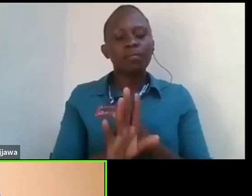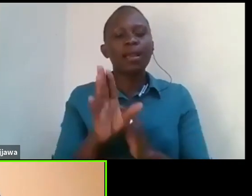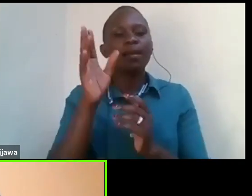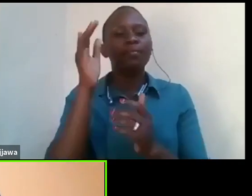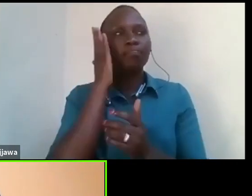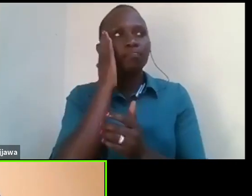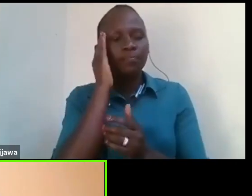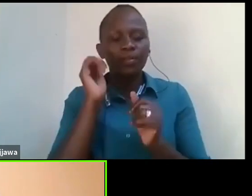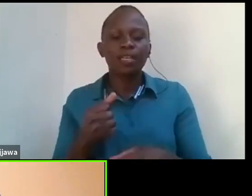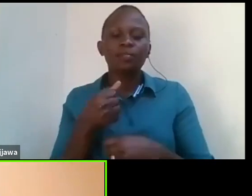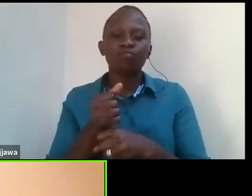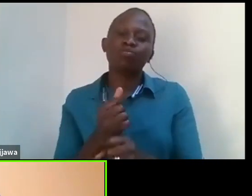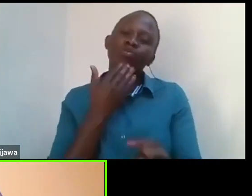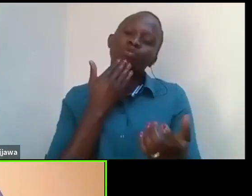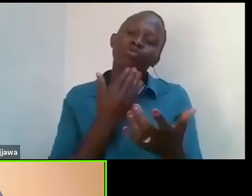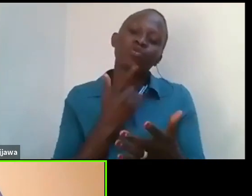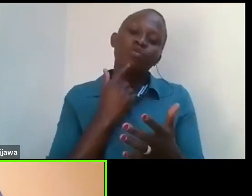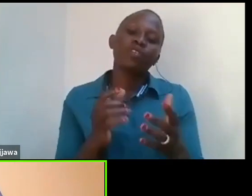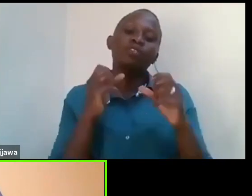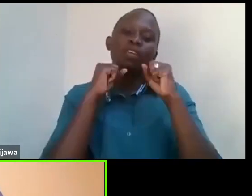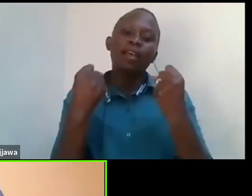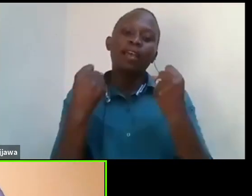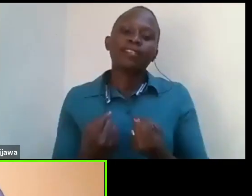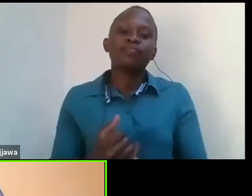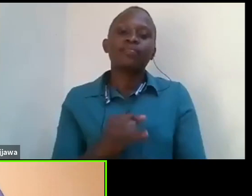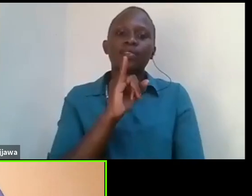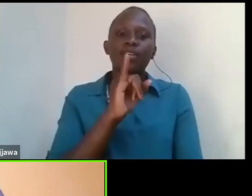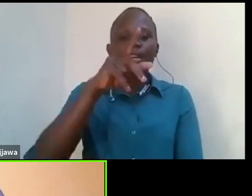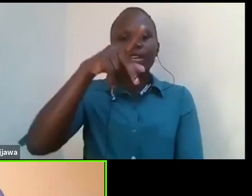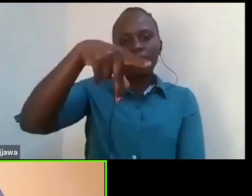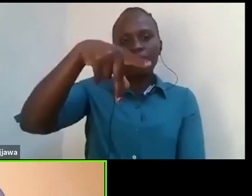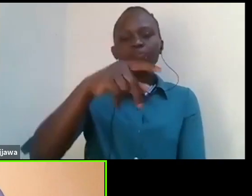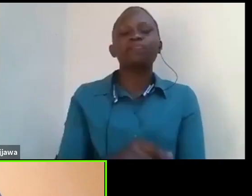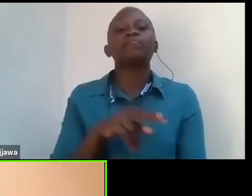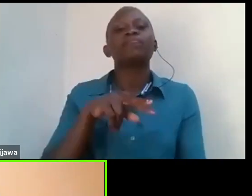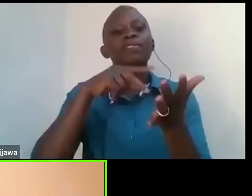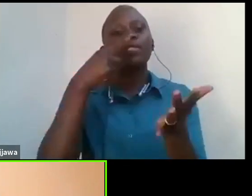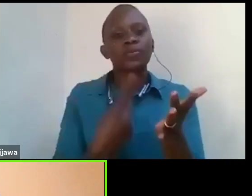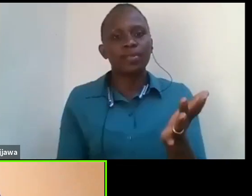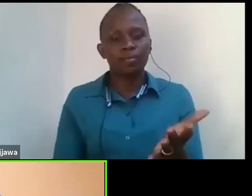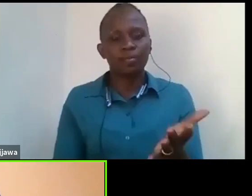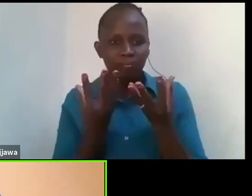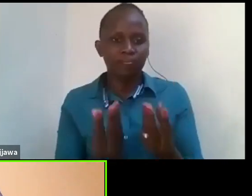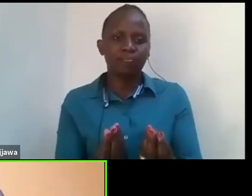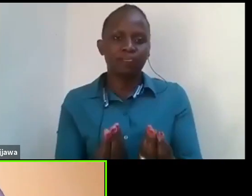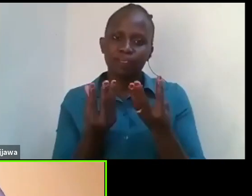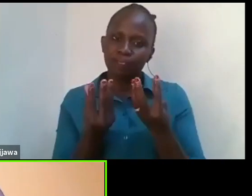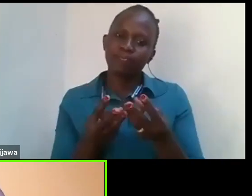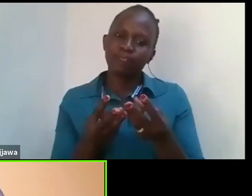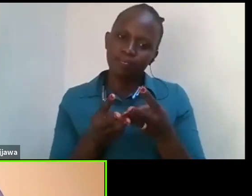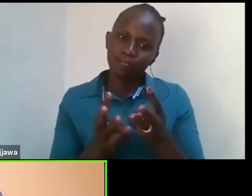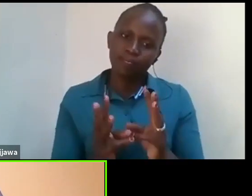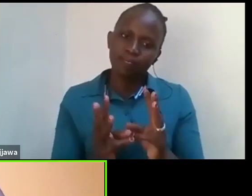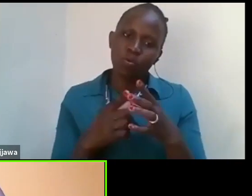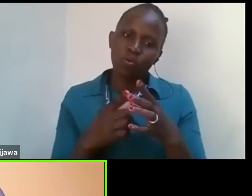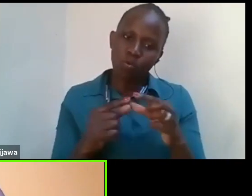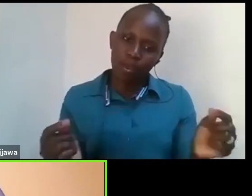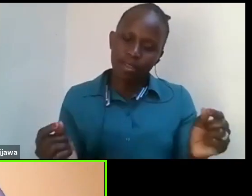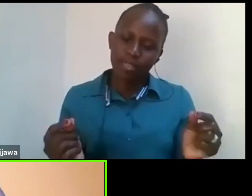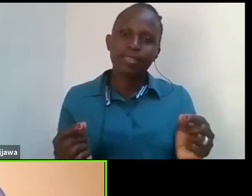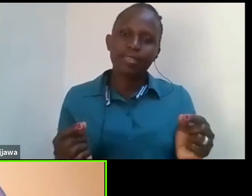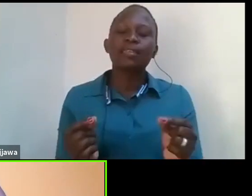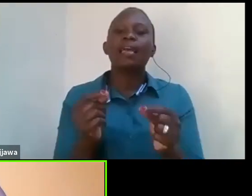community. So what is IP or intellectual property? In simplicity, this is just the tangible